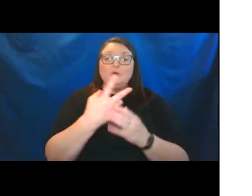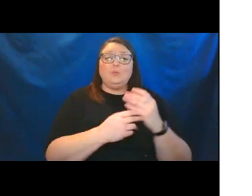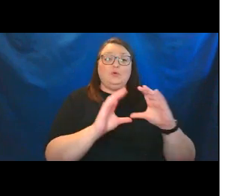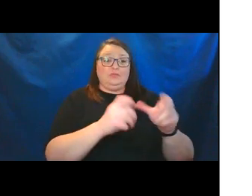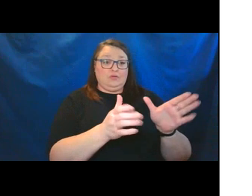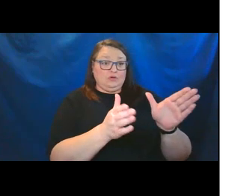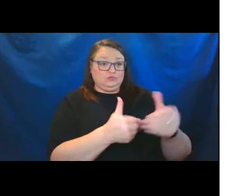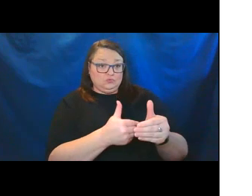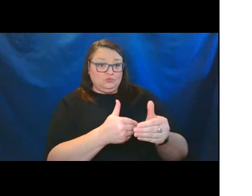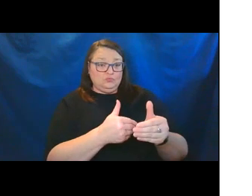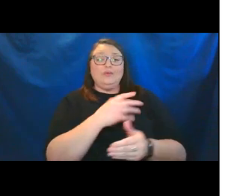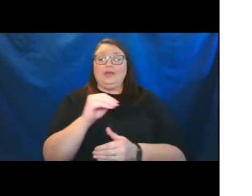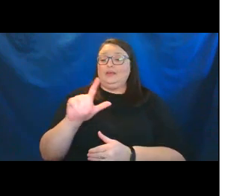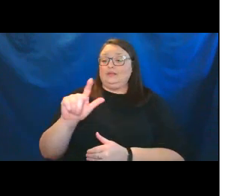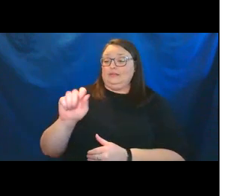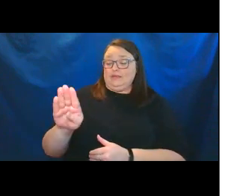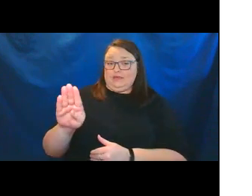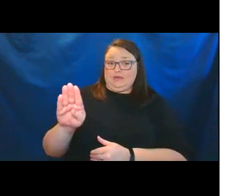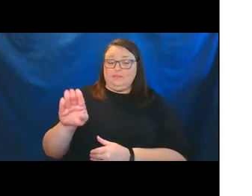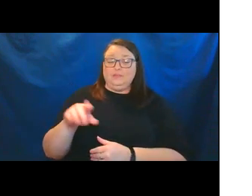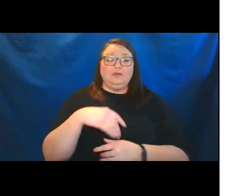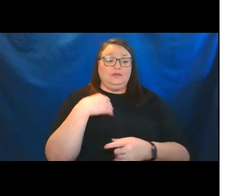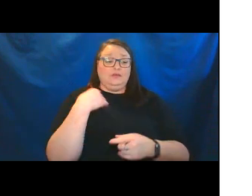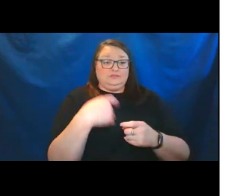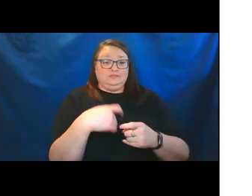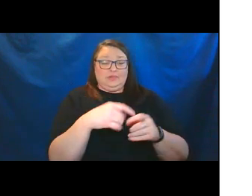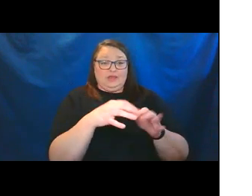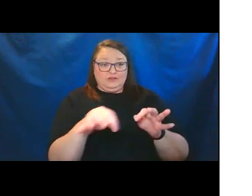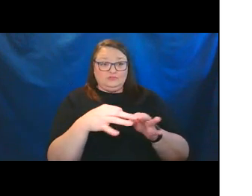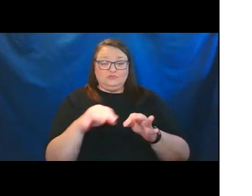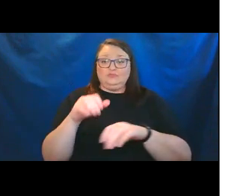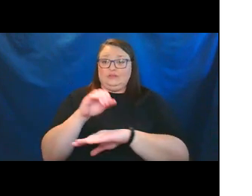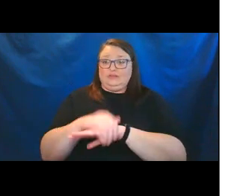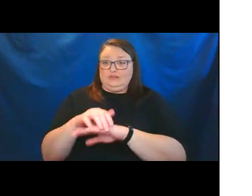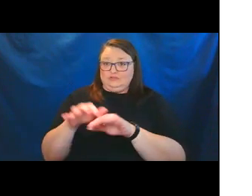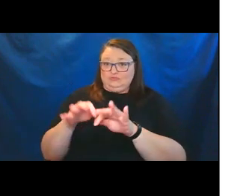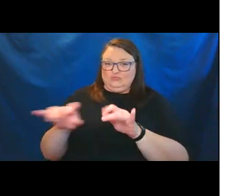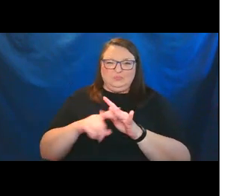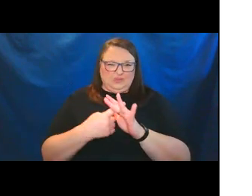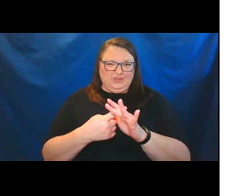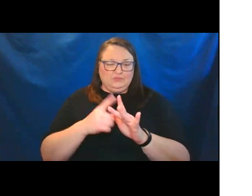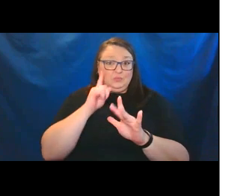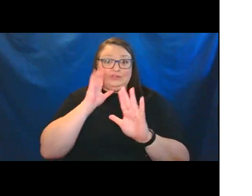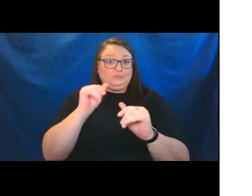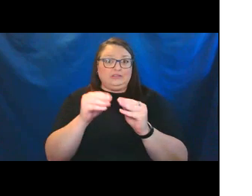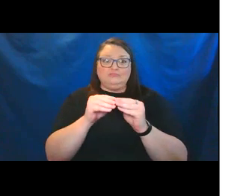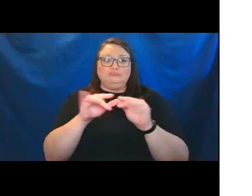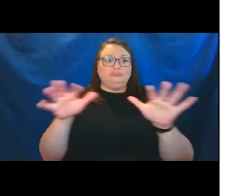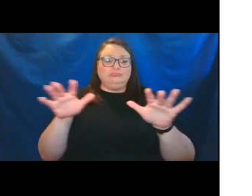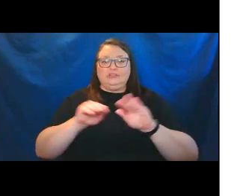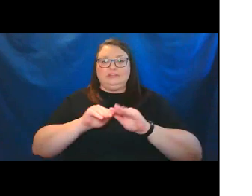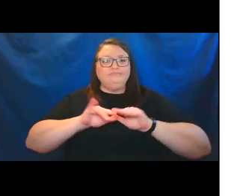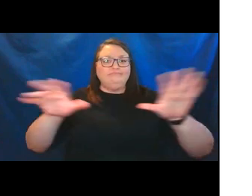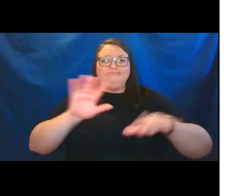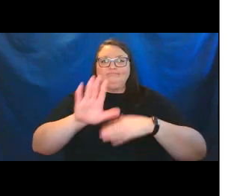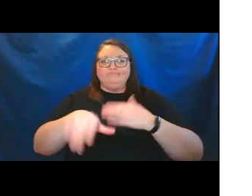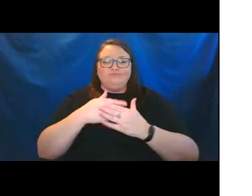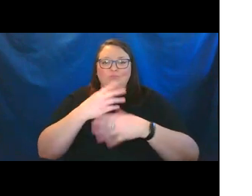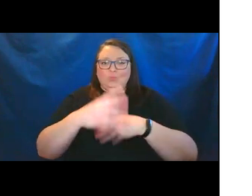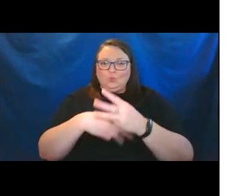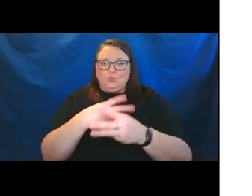and laboratory in Spanish and English to begin with. We envision this going globally, and now with